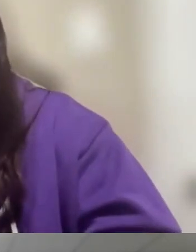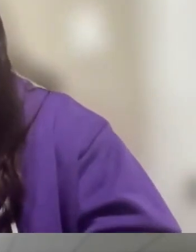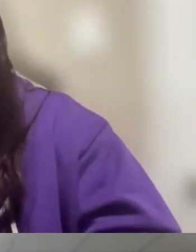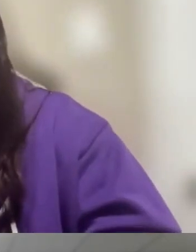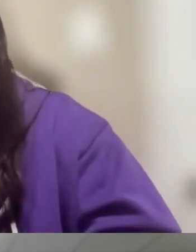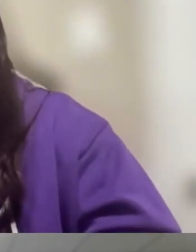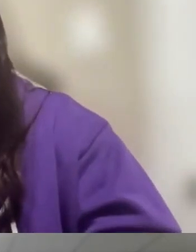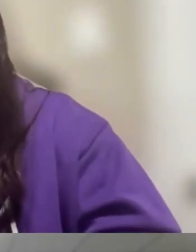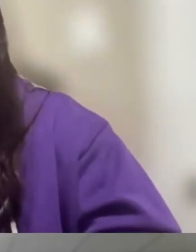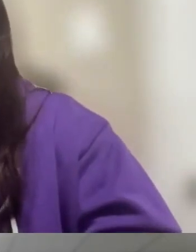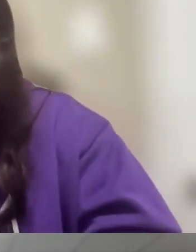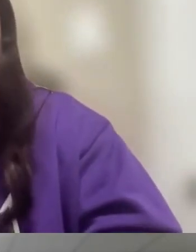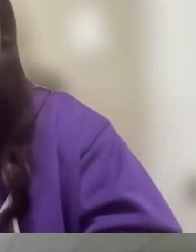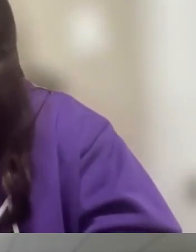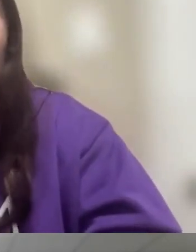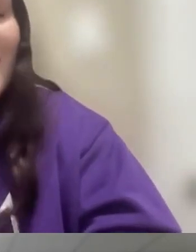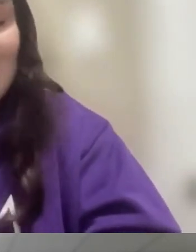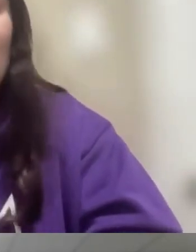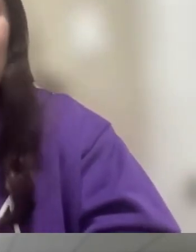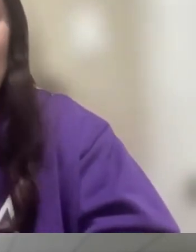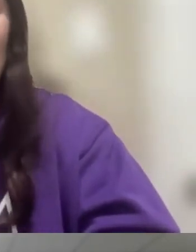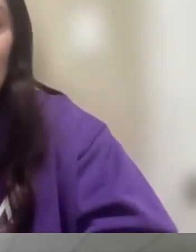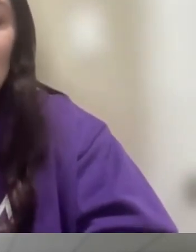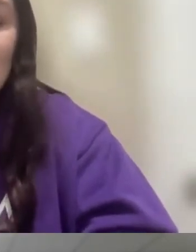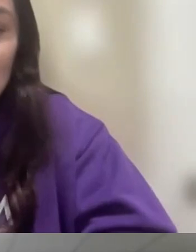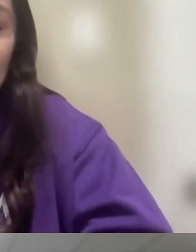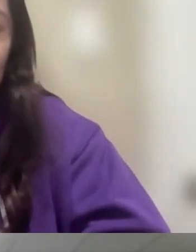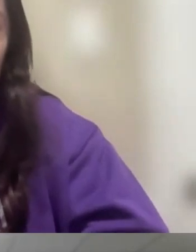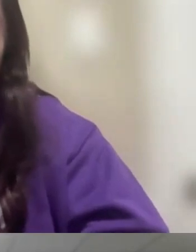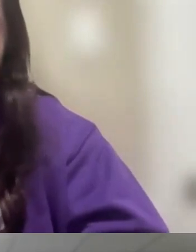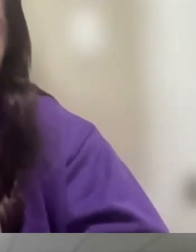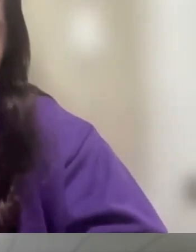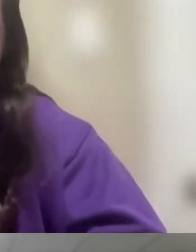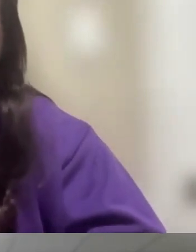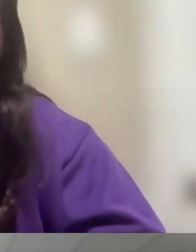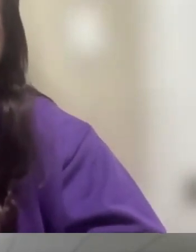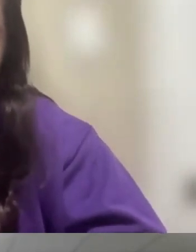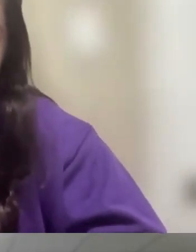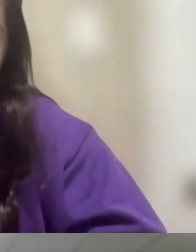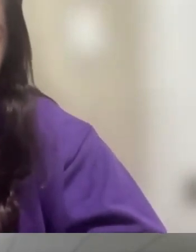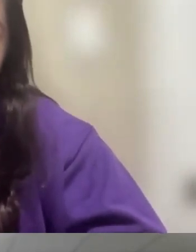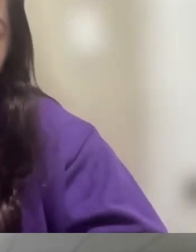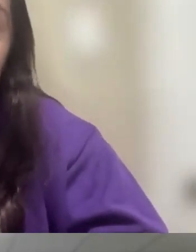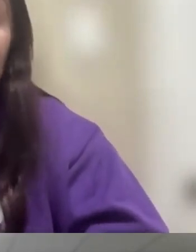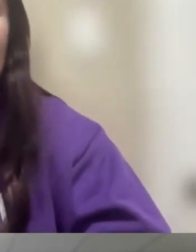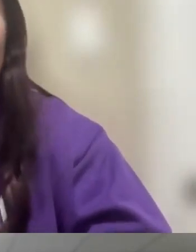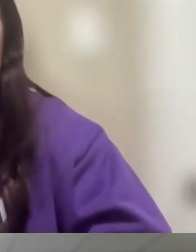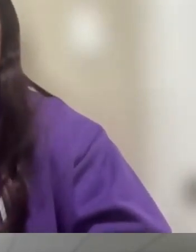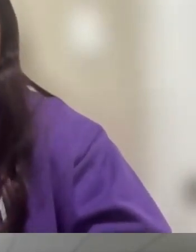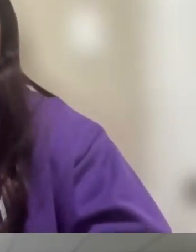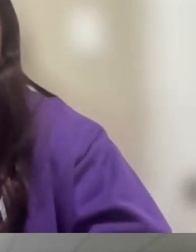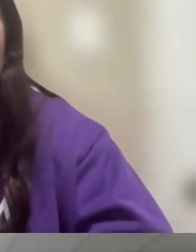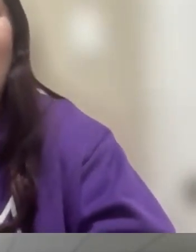And there is help out there. Alzheimer's Association is a great place to start. There's people just like you, a caregiver support group. If you're not in one with your family,